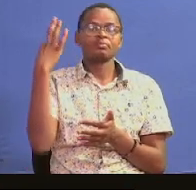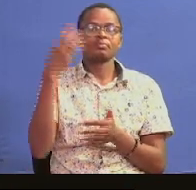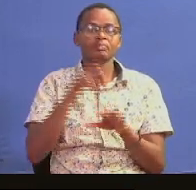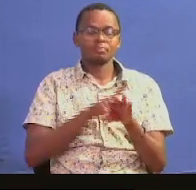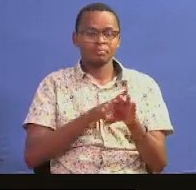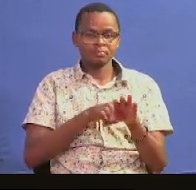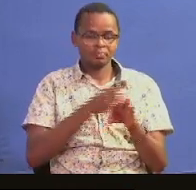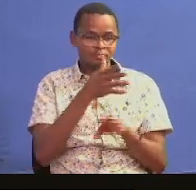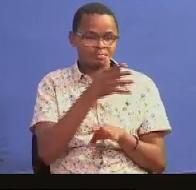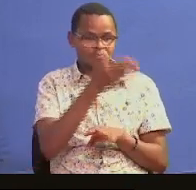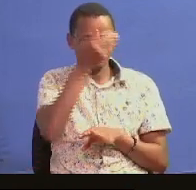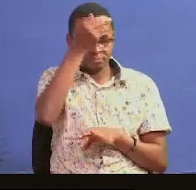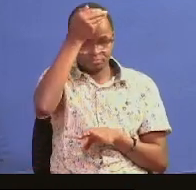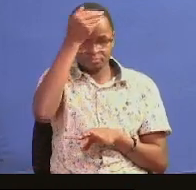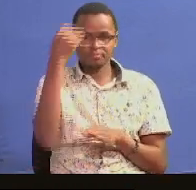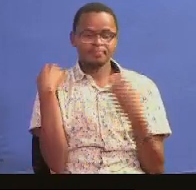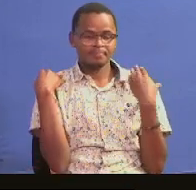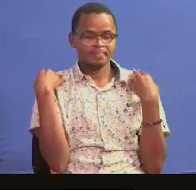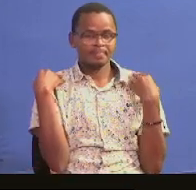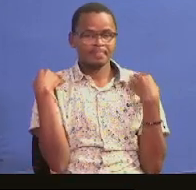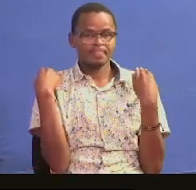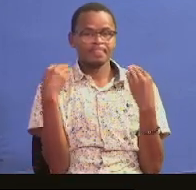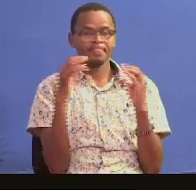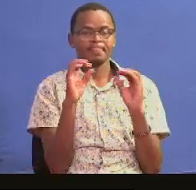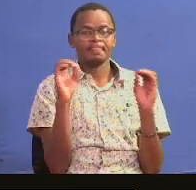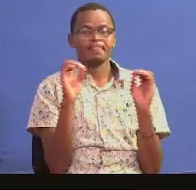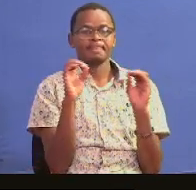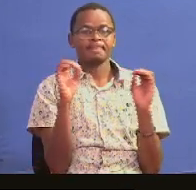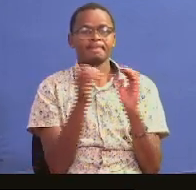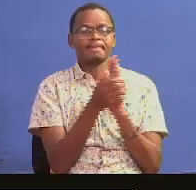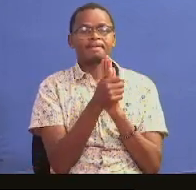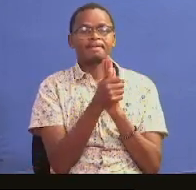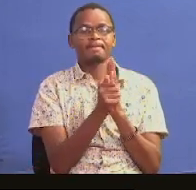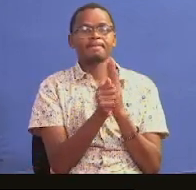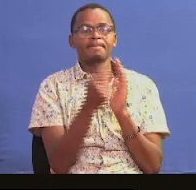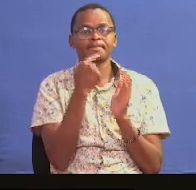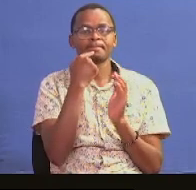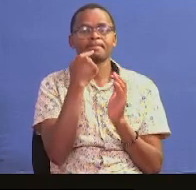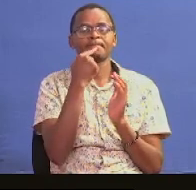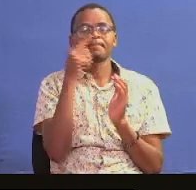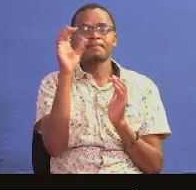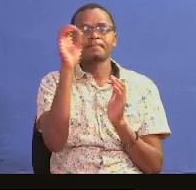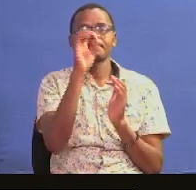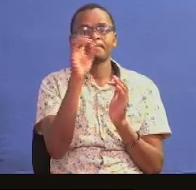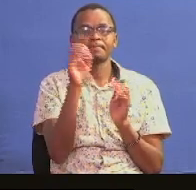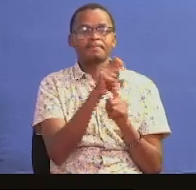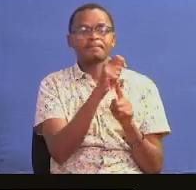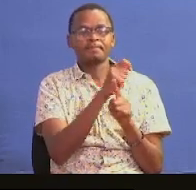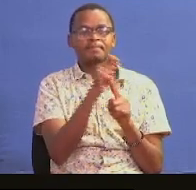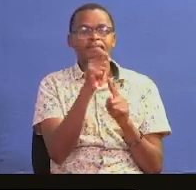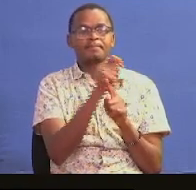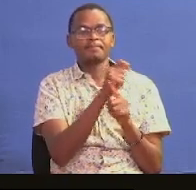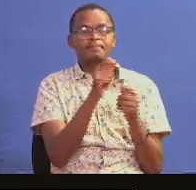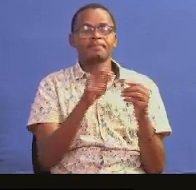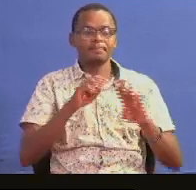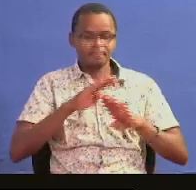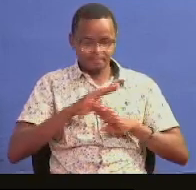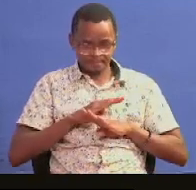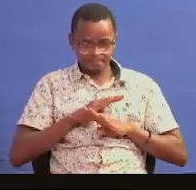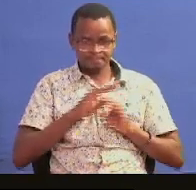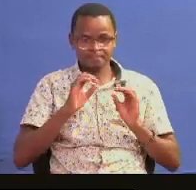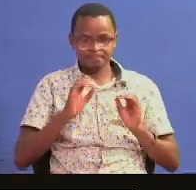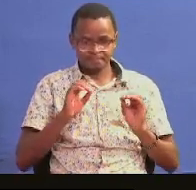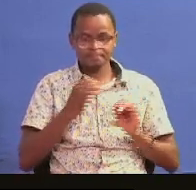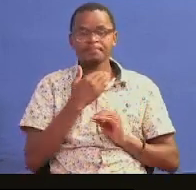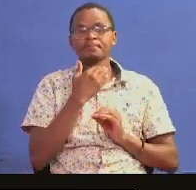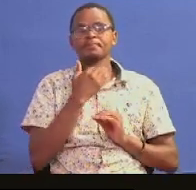Because when you find now these nurses practicing in the field, they do not have the skills 100% because the training was not adequate. So